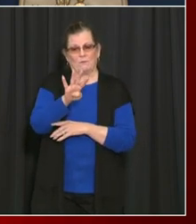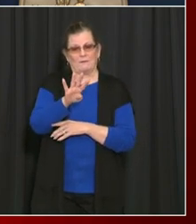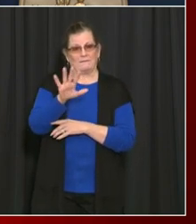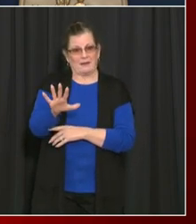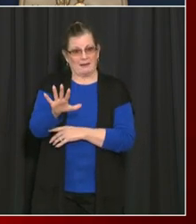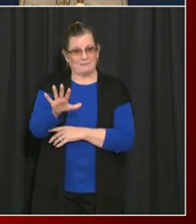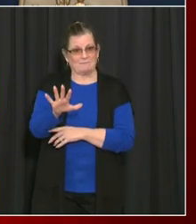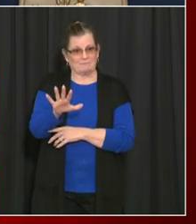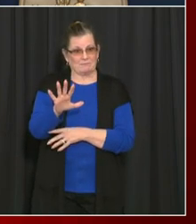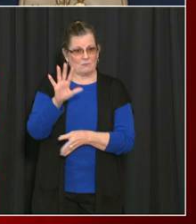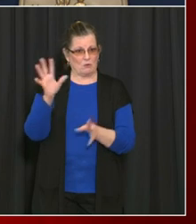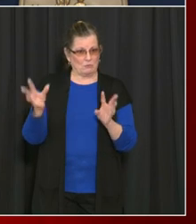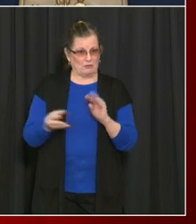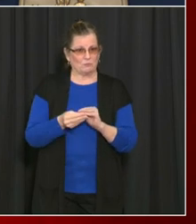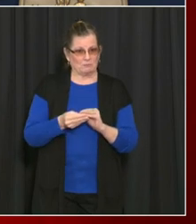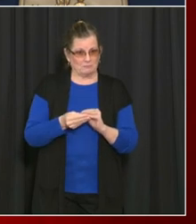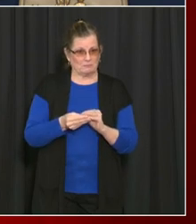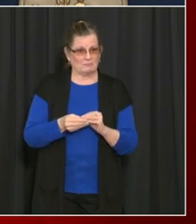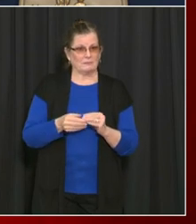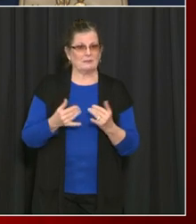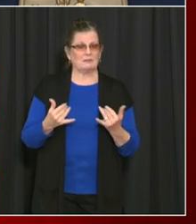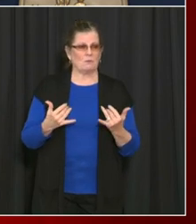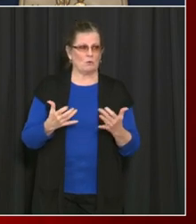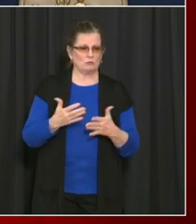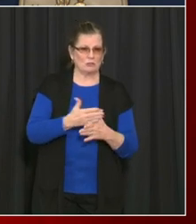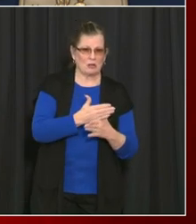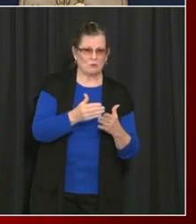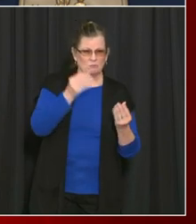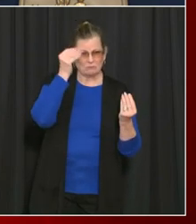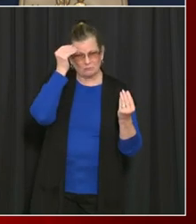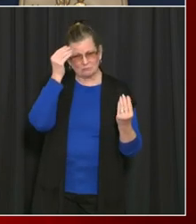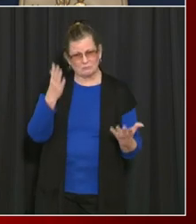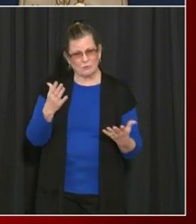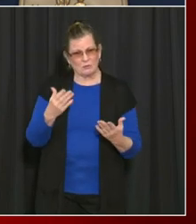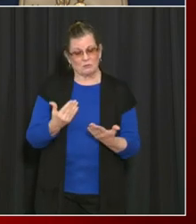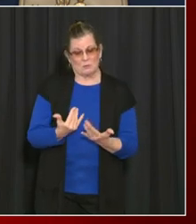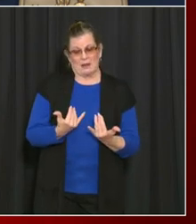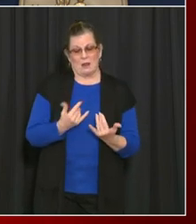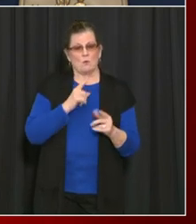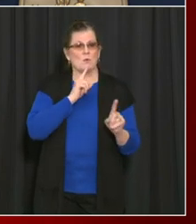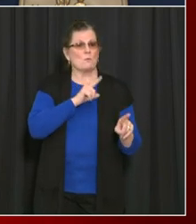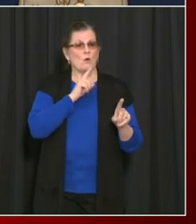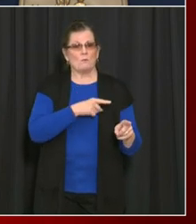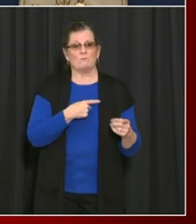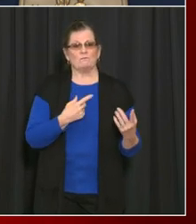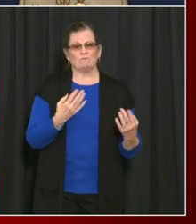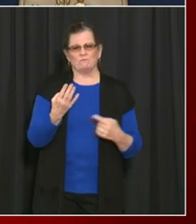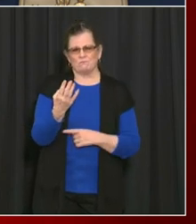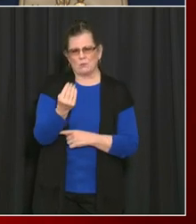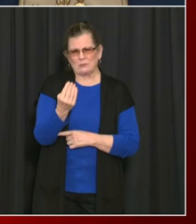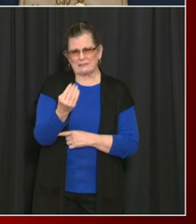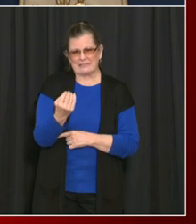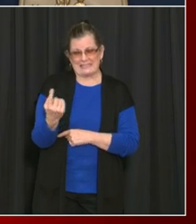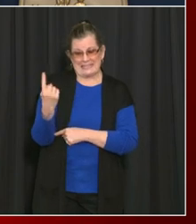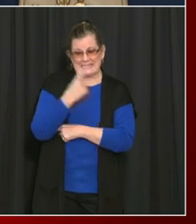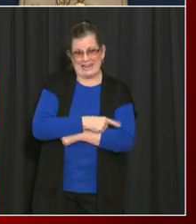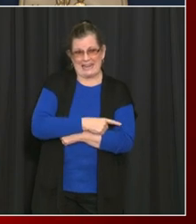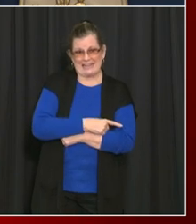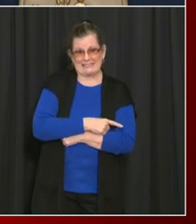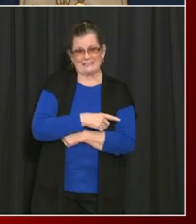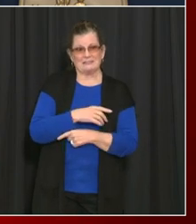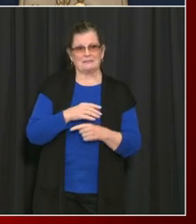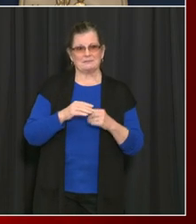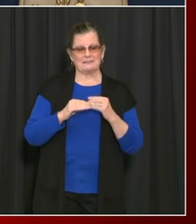We also shared that with today's report, we have 14 days of